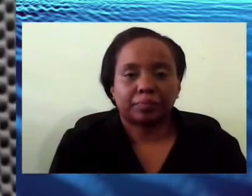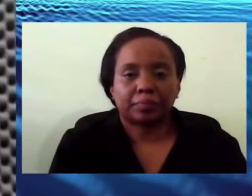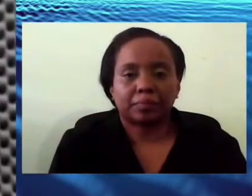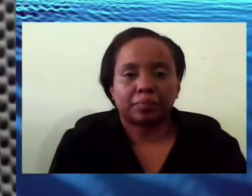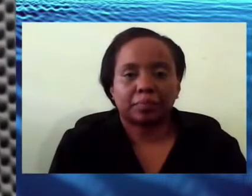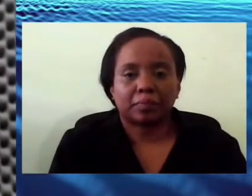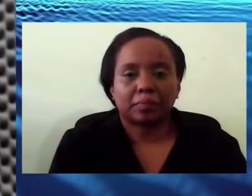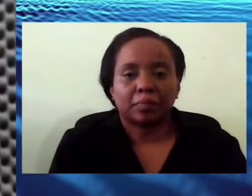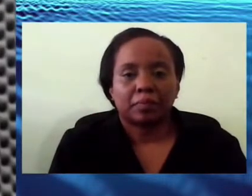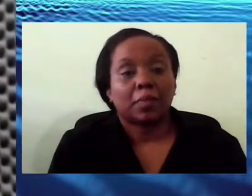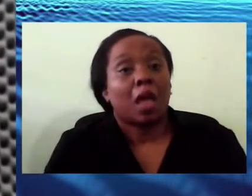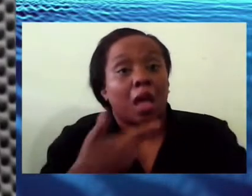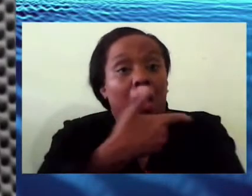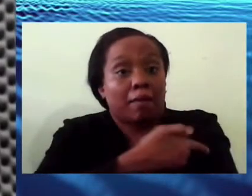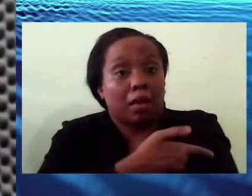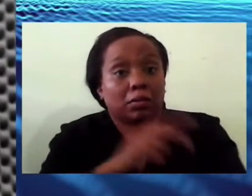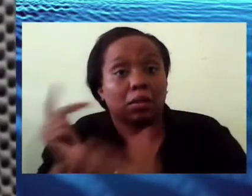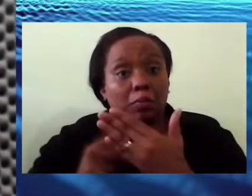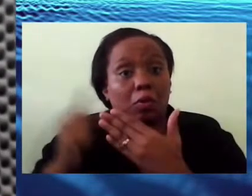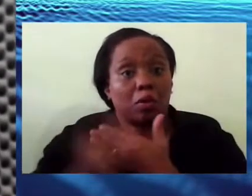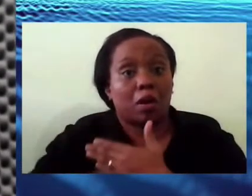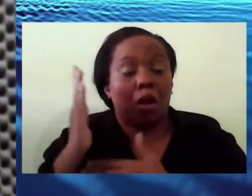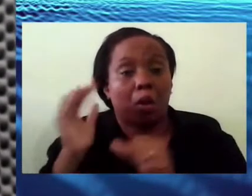program? Are we set to commence